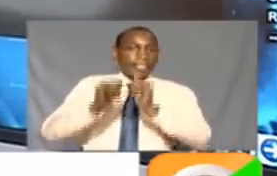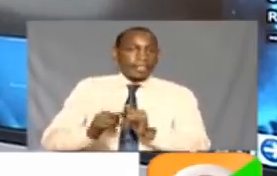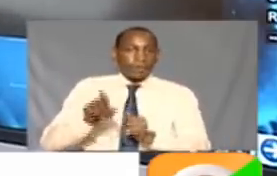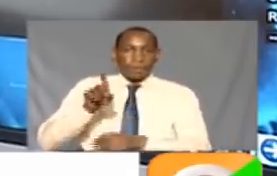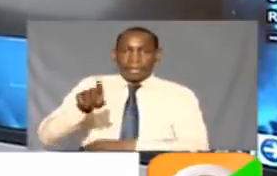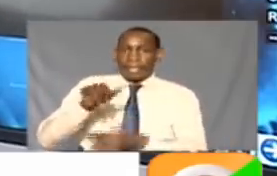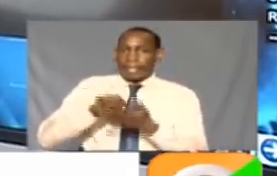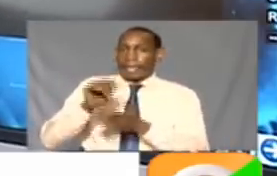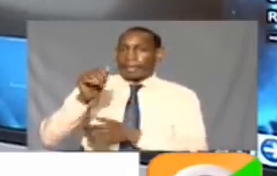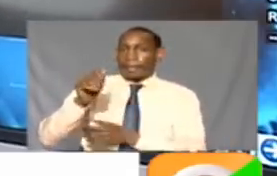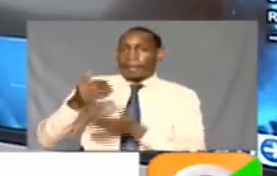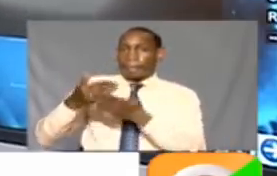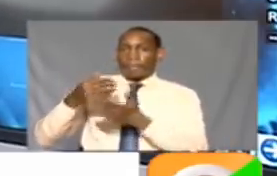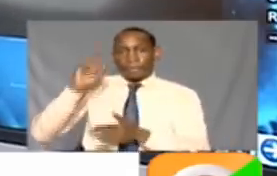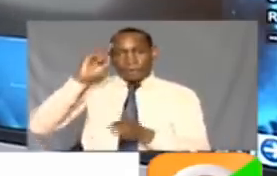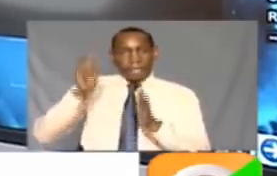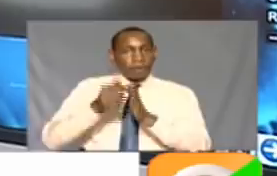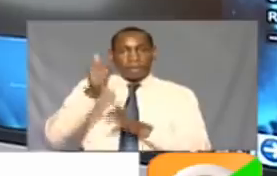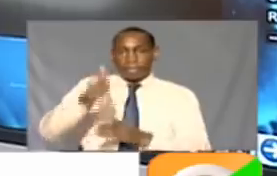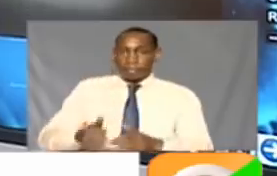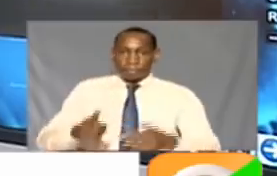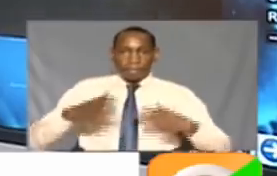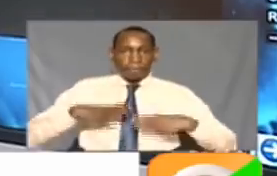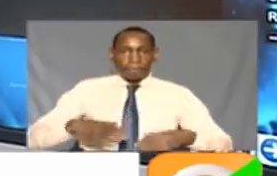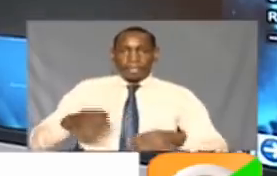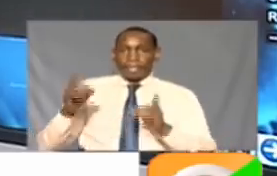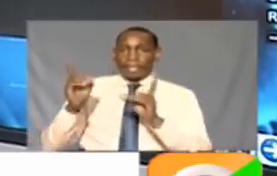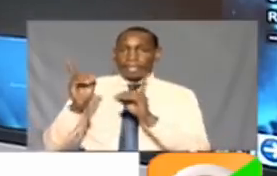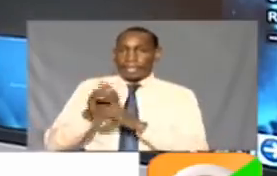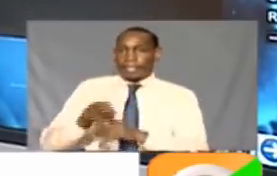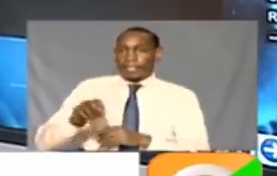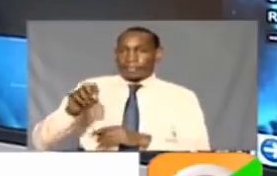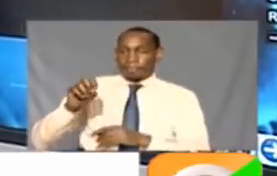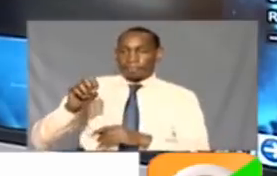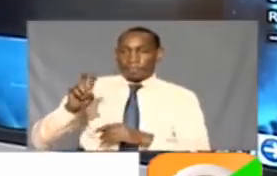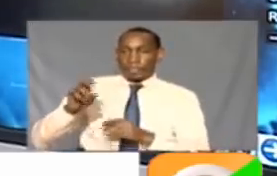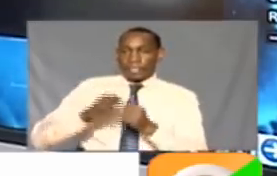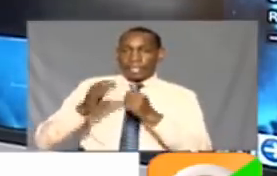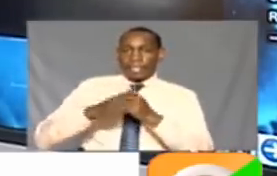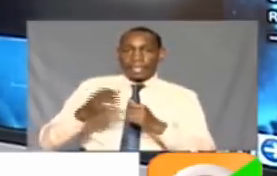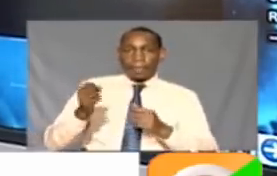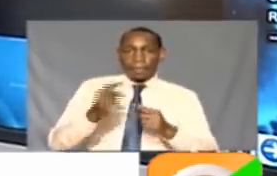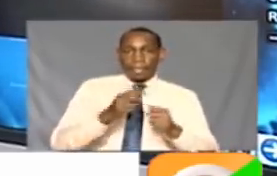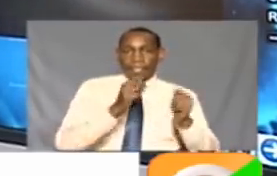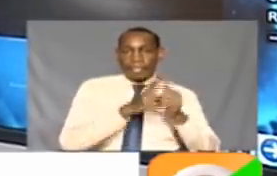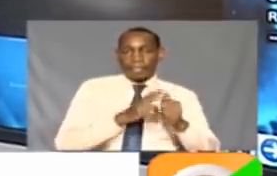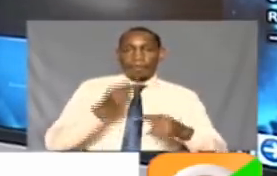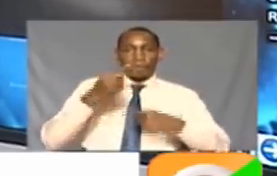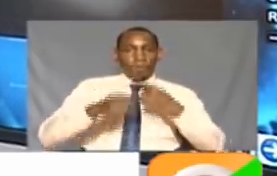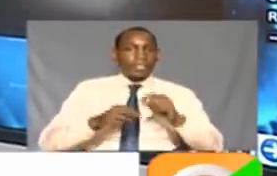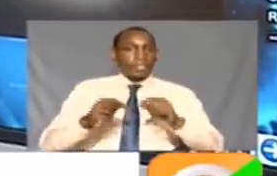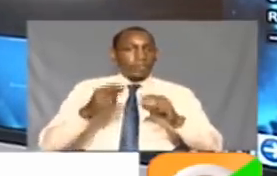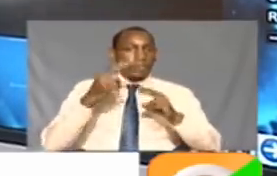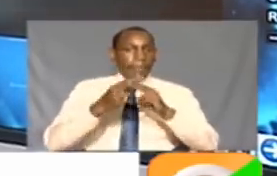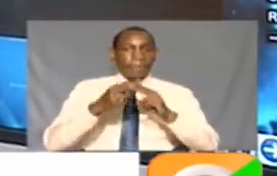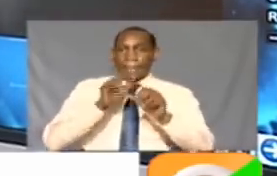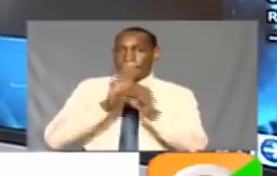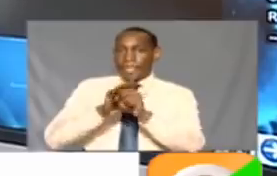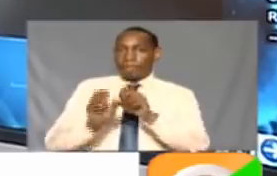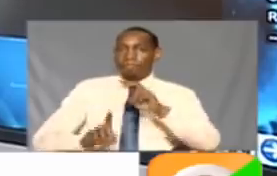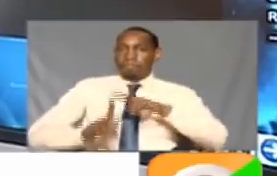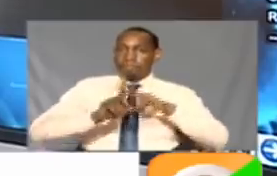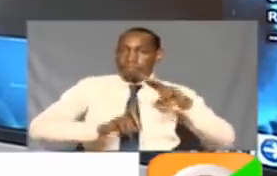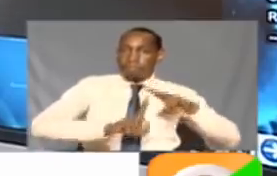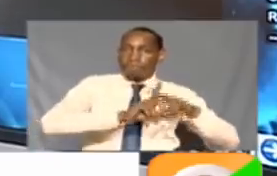that had not been identified in humans before December 2019. You'll continue to see much more jargon, even